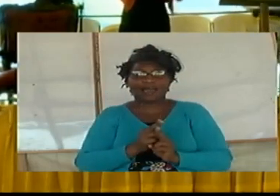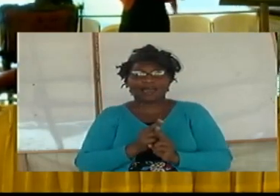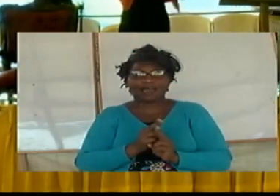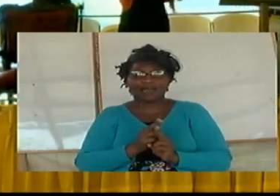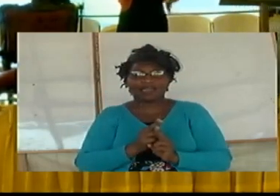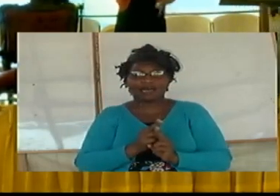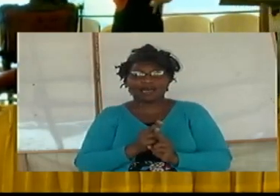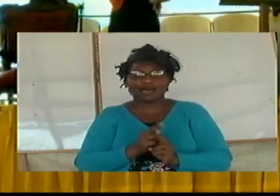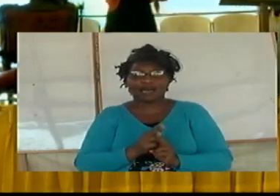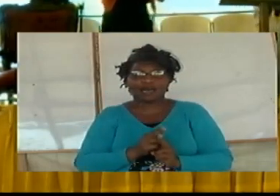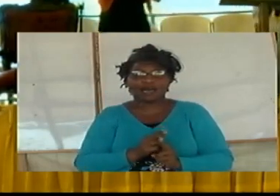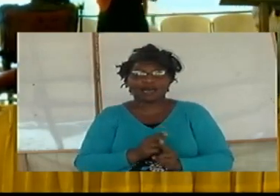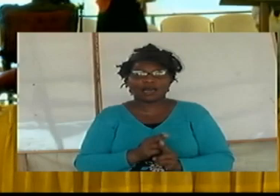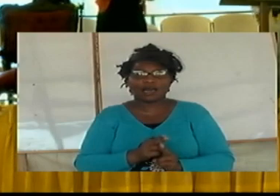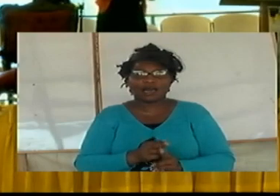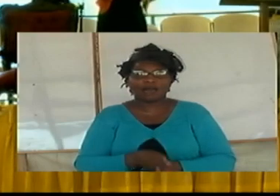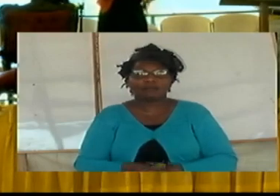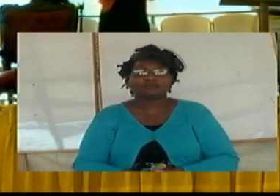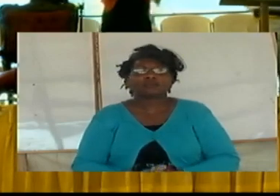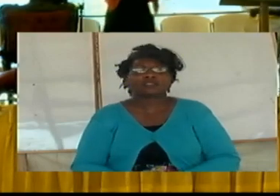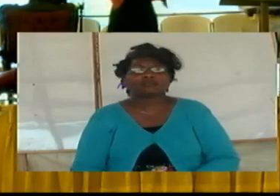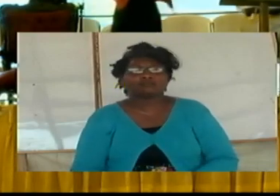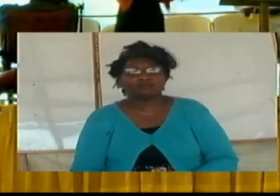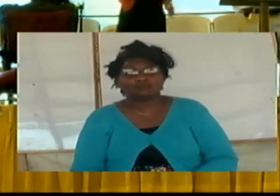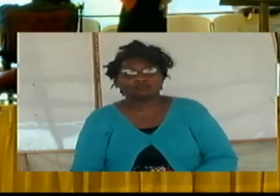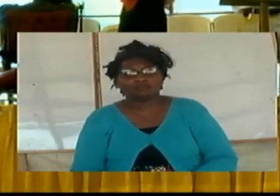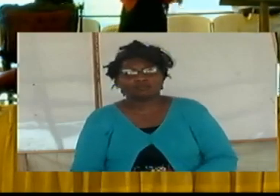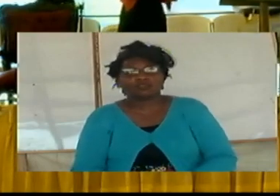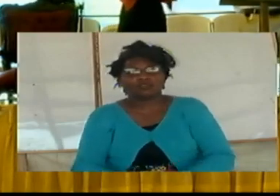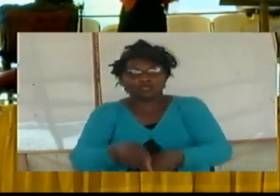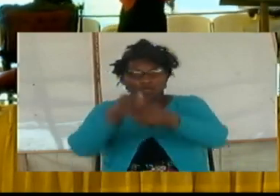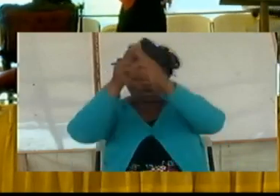let's take it up. Be lifted